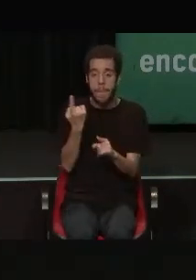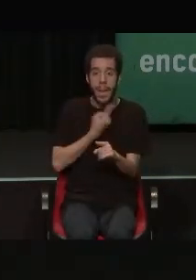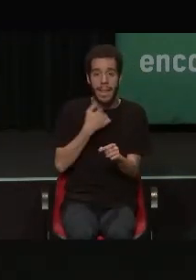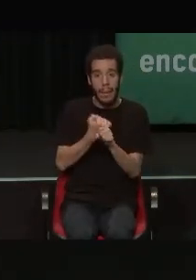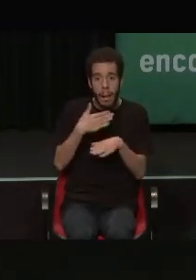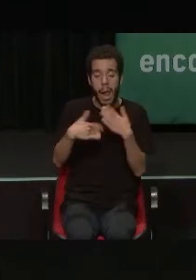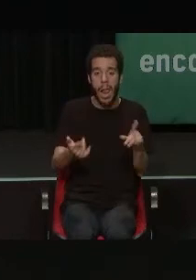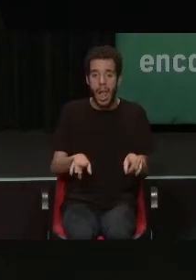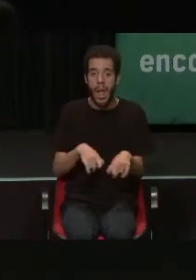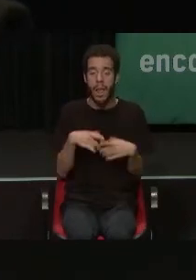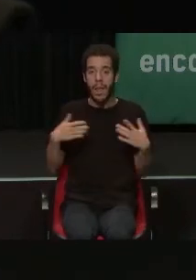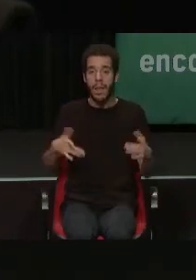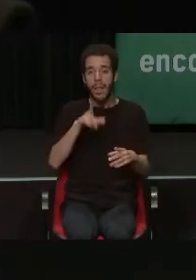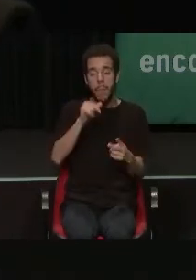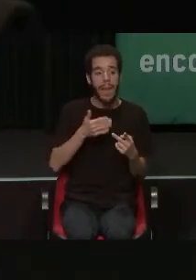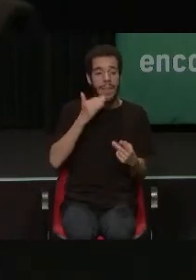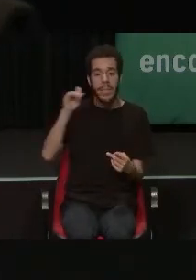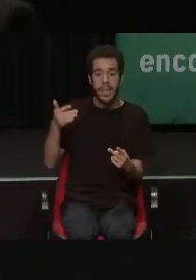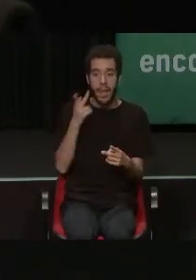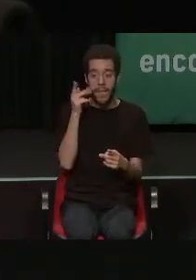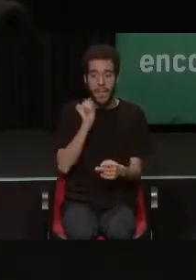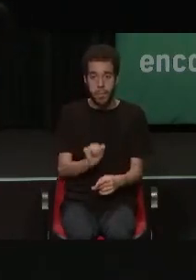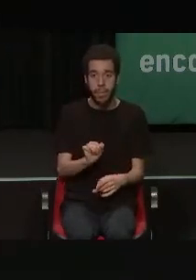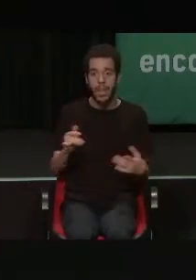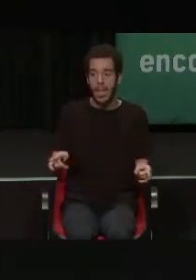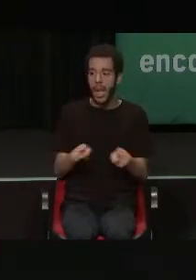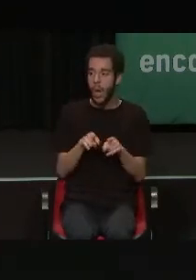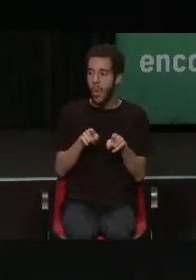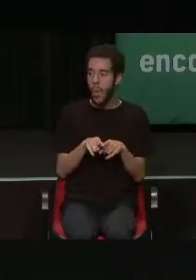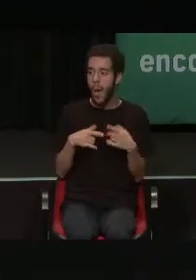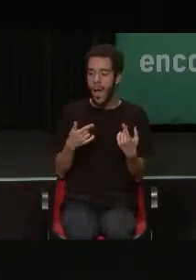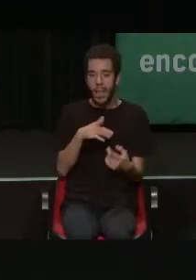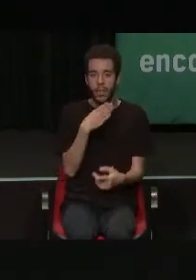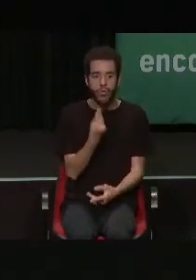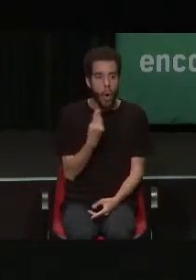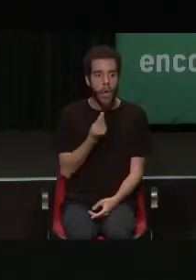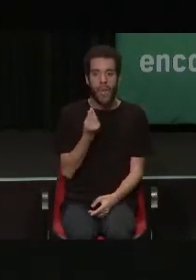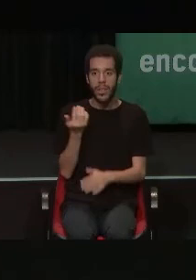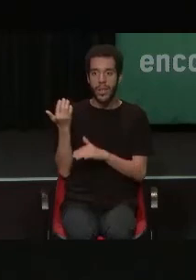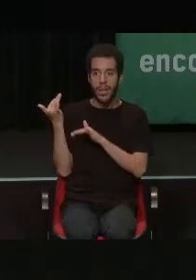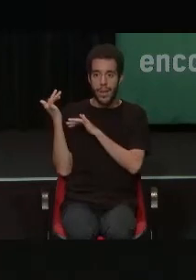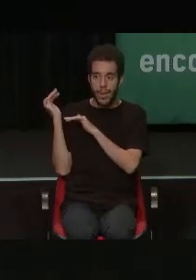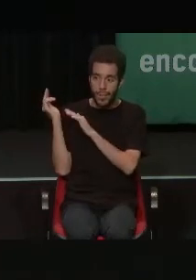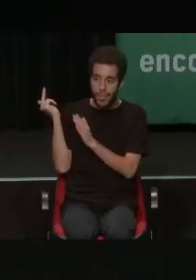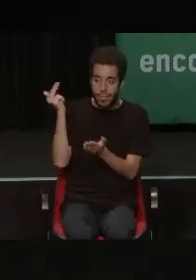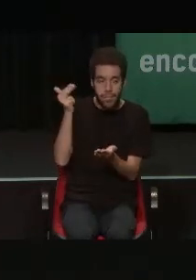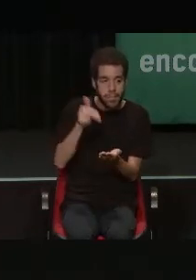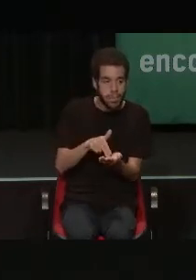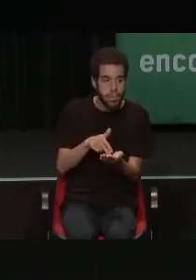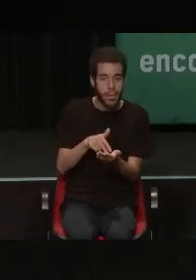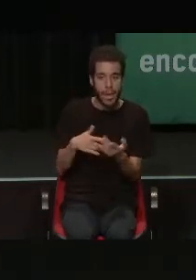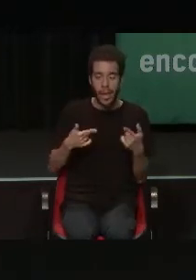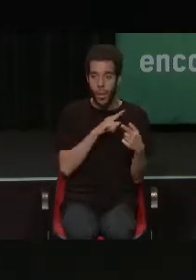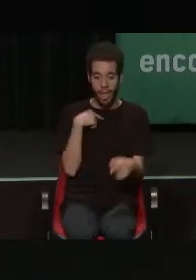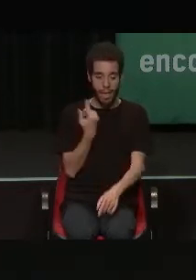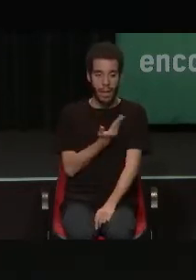office. Also, Ciência Viva, they were also amazing. We all see these young people around with the green T-shirts.